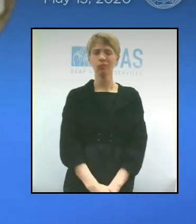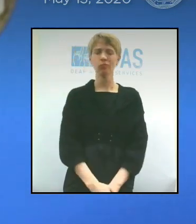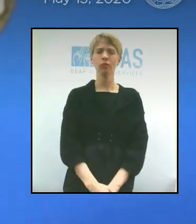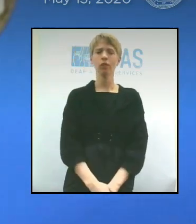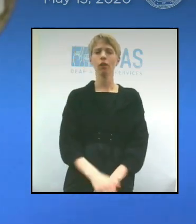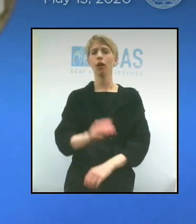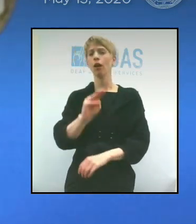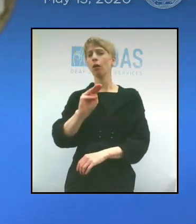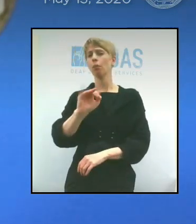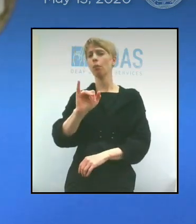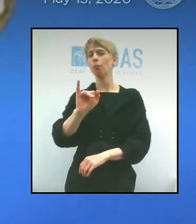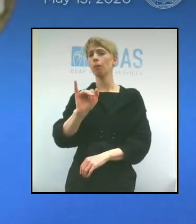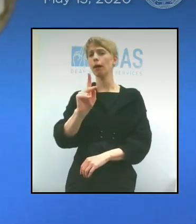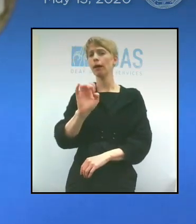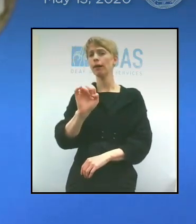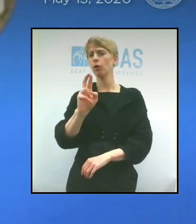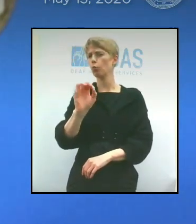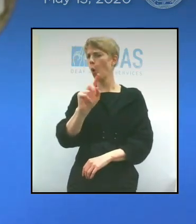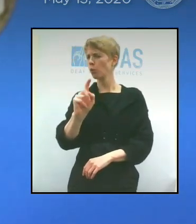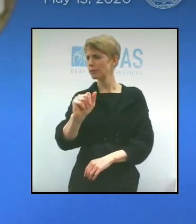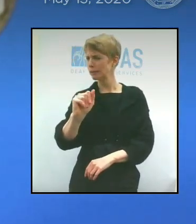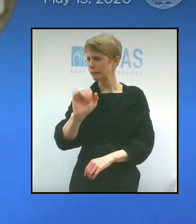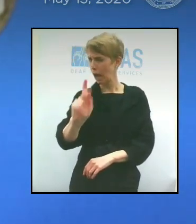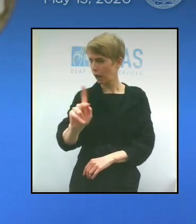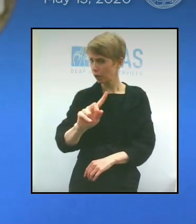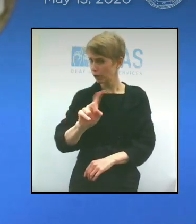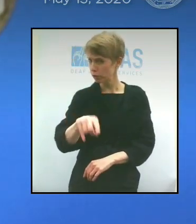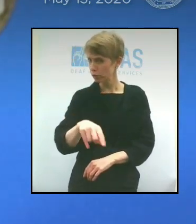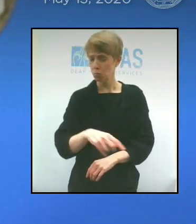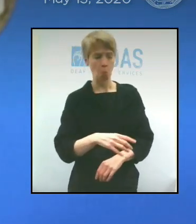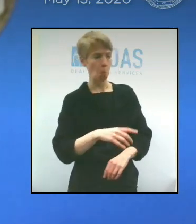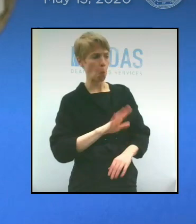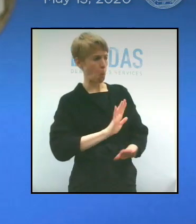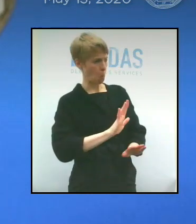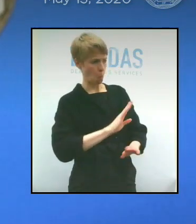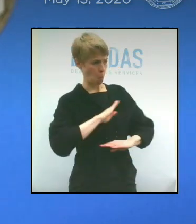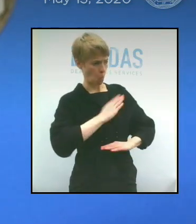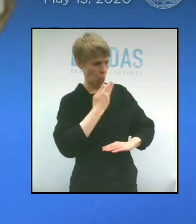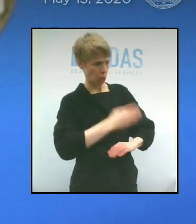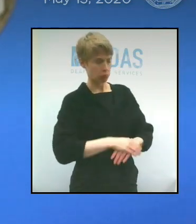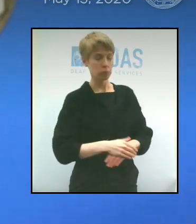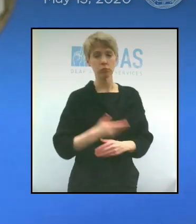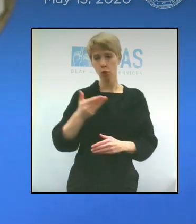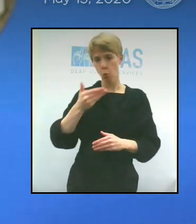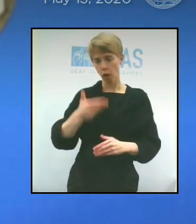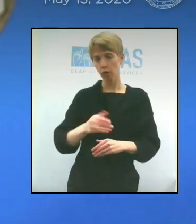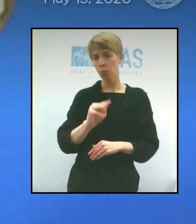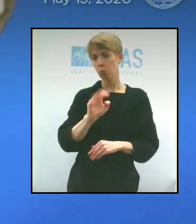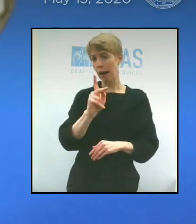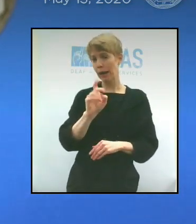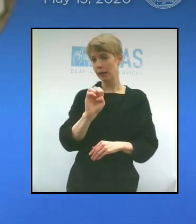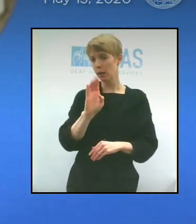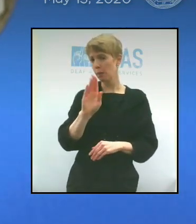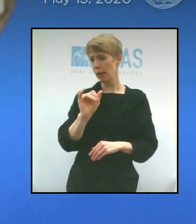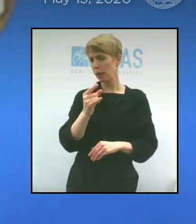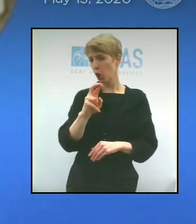Mike Mrosiak, any more questions? I think I'm good. Thank you. You're welcome. Mike Baggerman, any